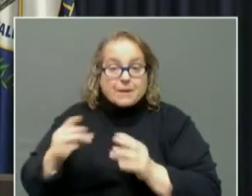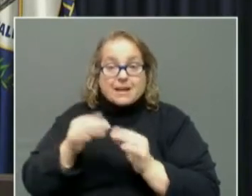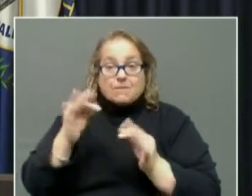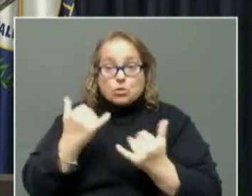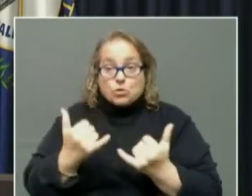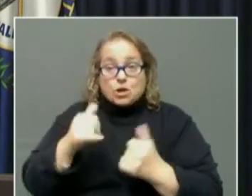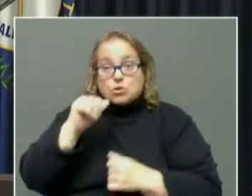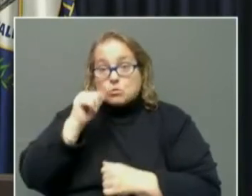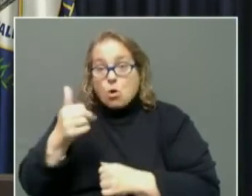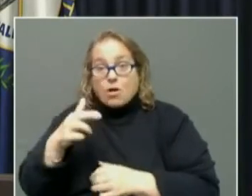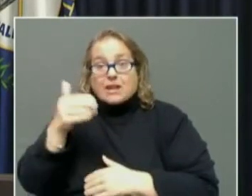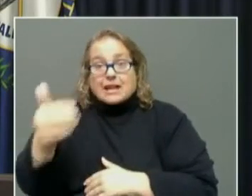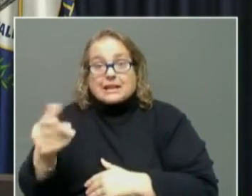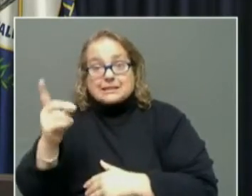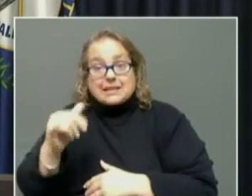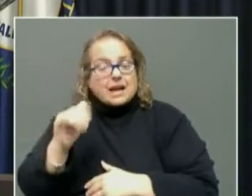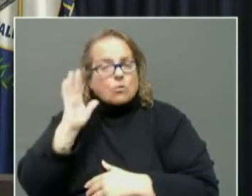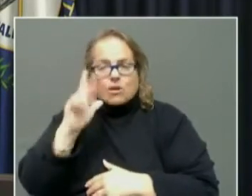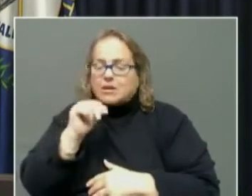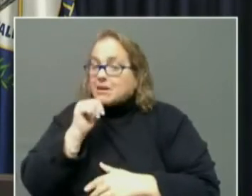day, it's not going to happen.